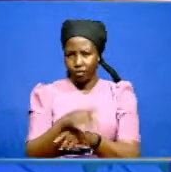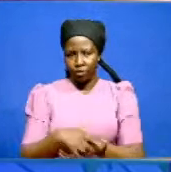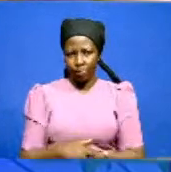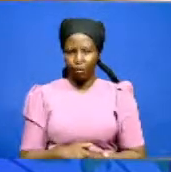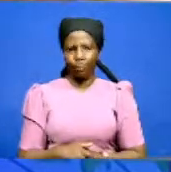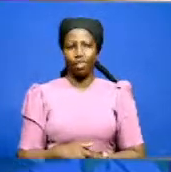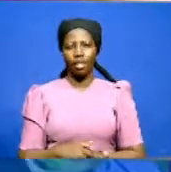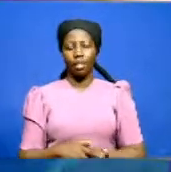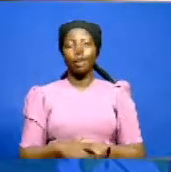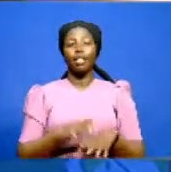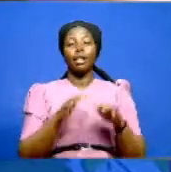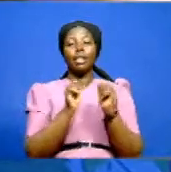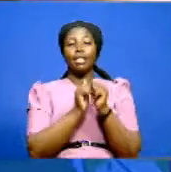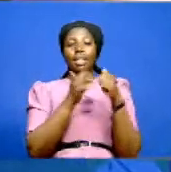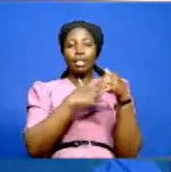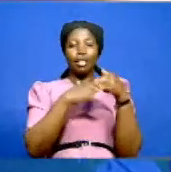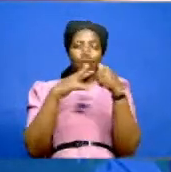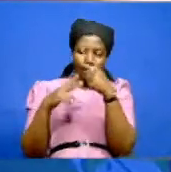In